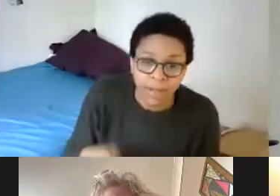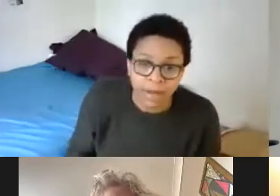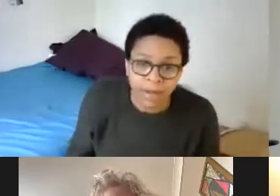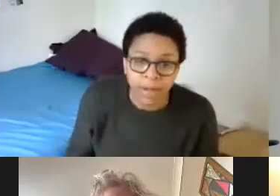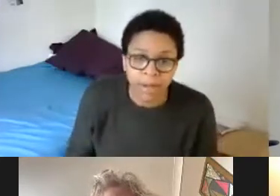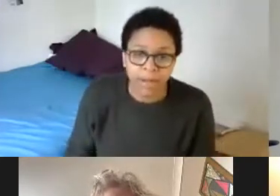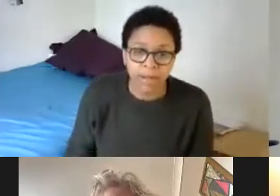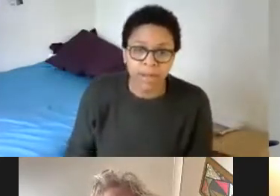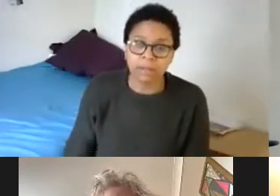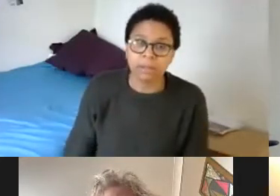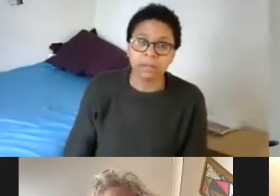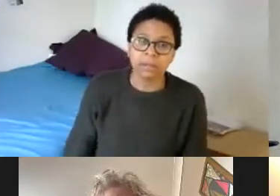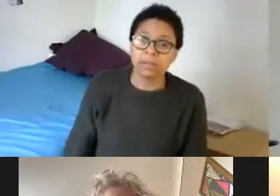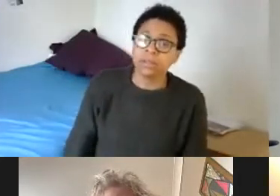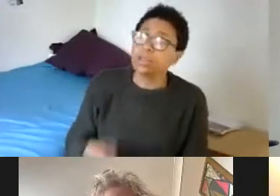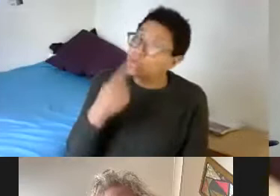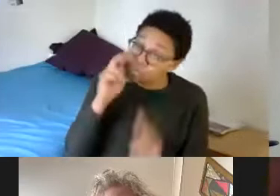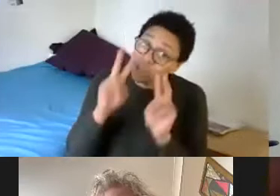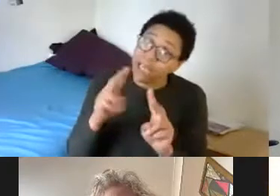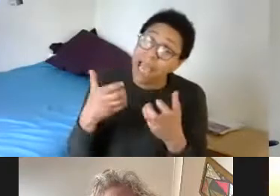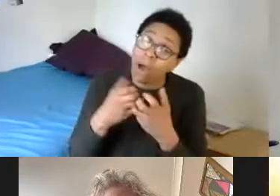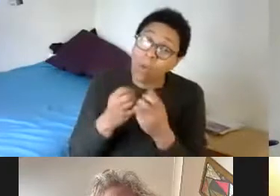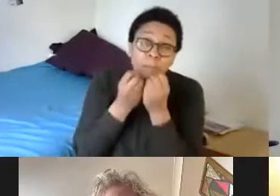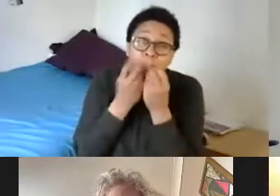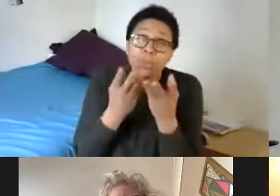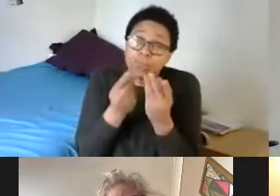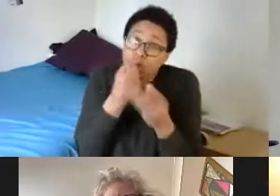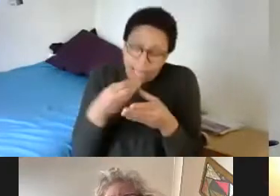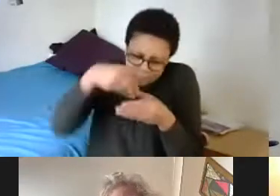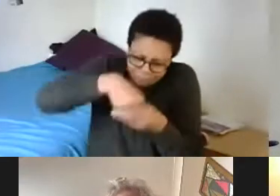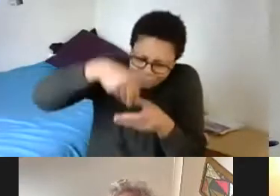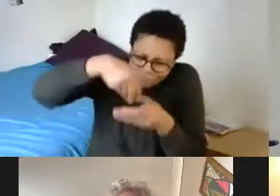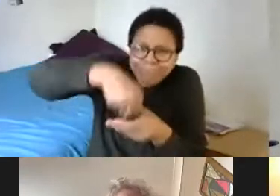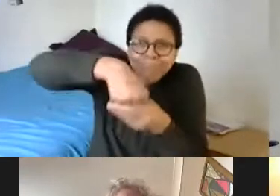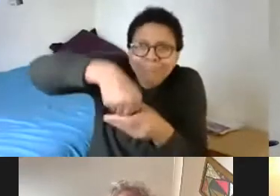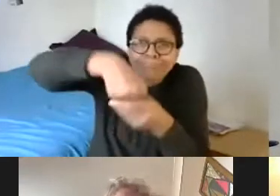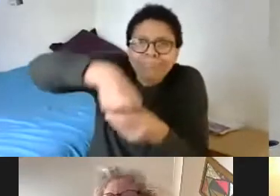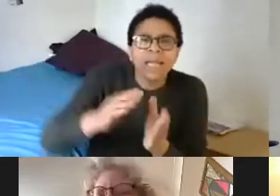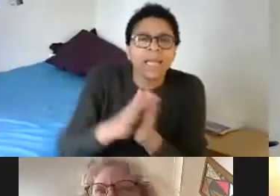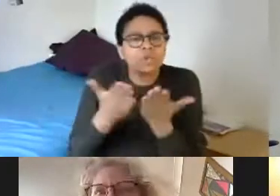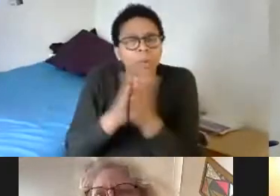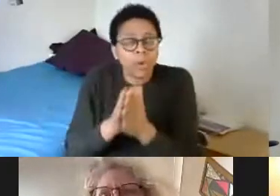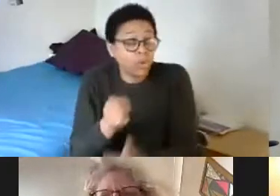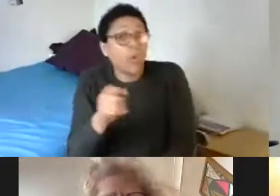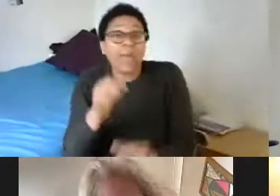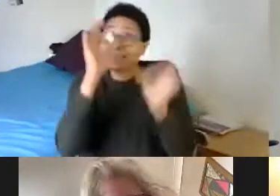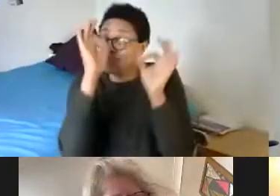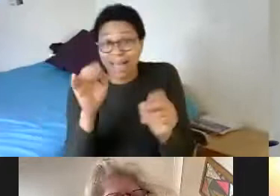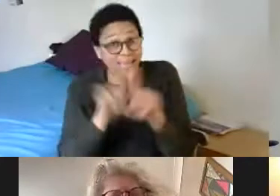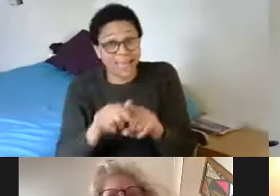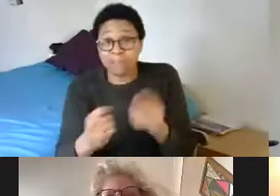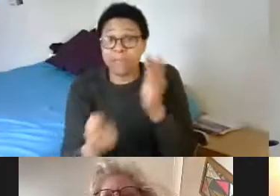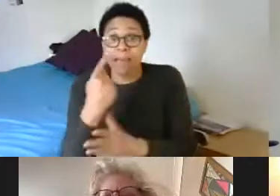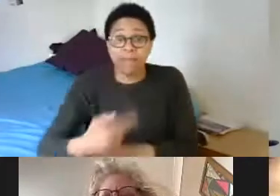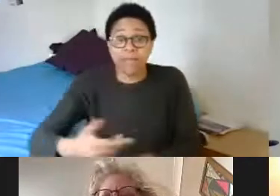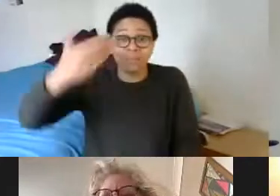beauty that can be hidden within every page and what you can really do with a blank space. And yeah, that was being done. That's been done for hundreds of years. It's a very fun thing